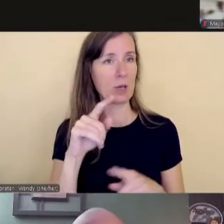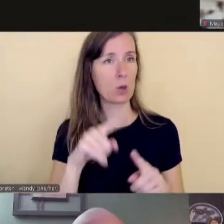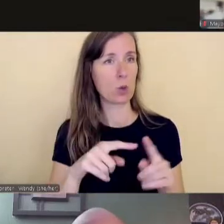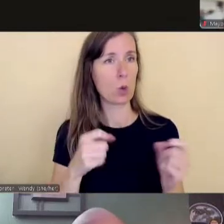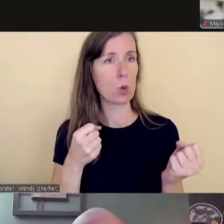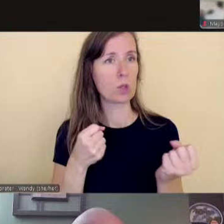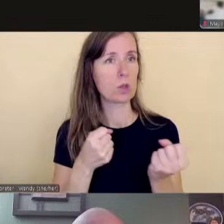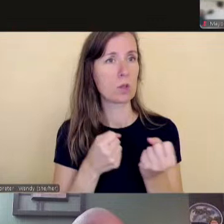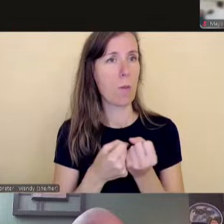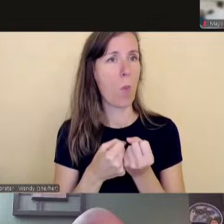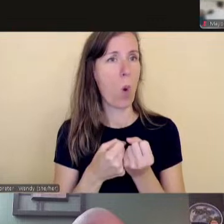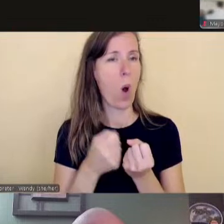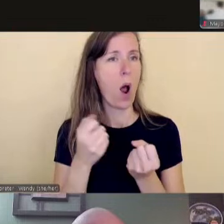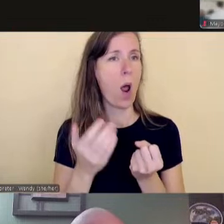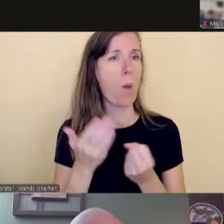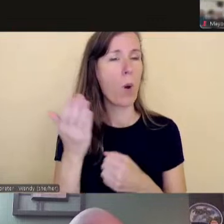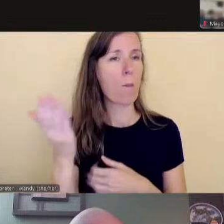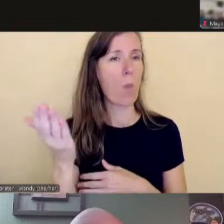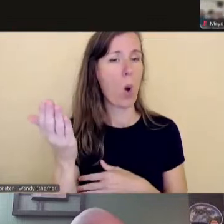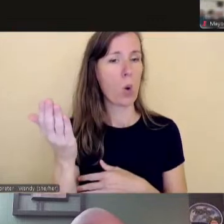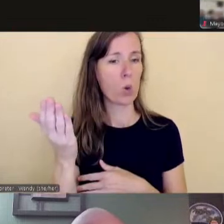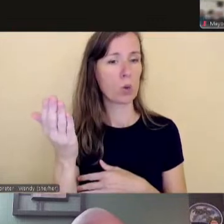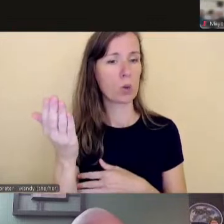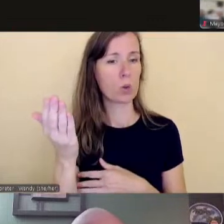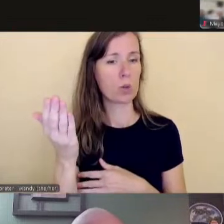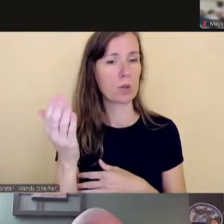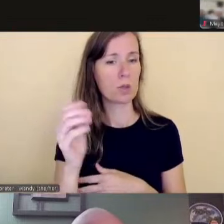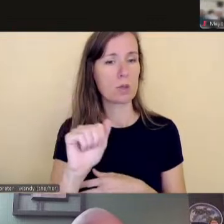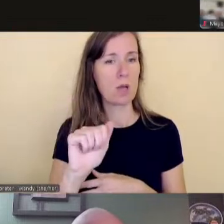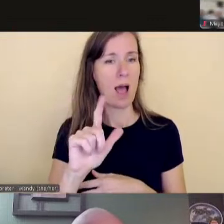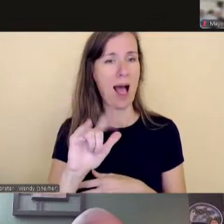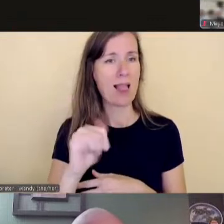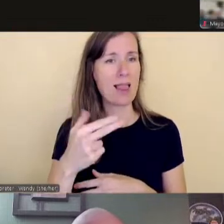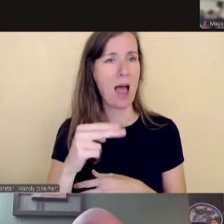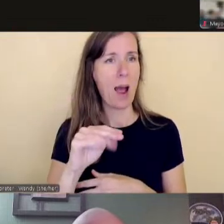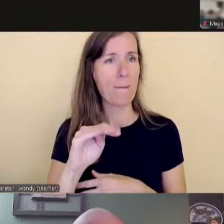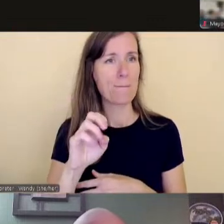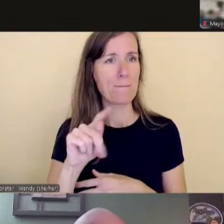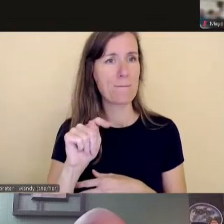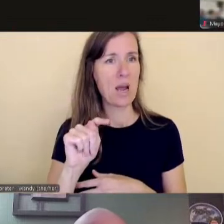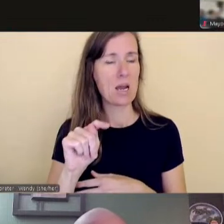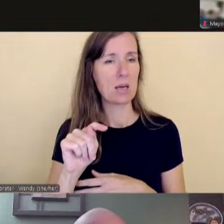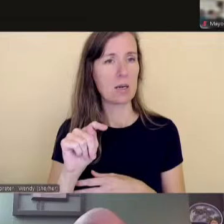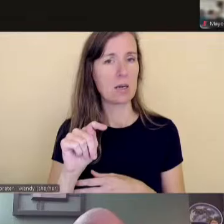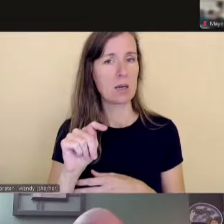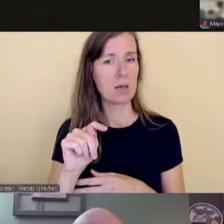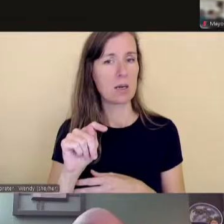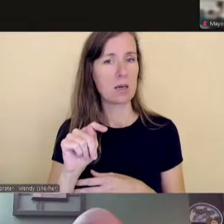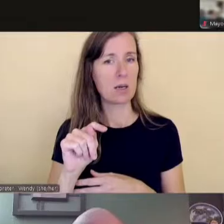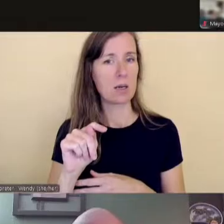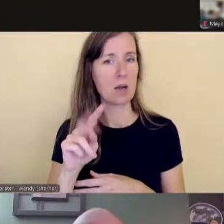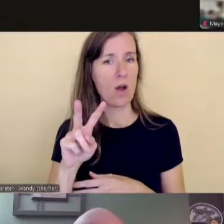the proposed alignment versus the zone